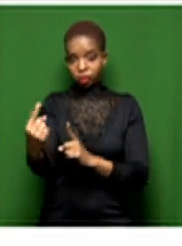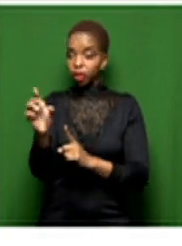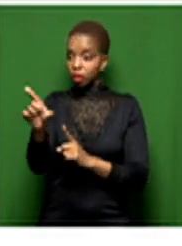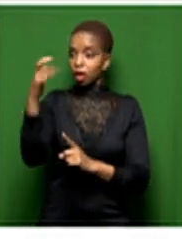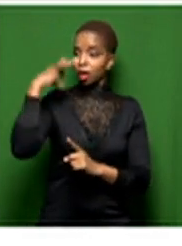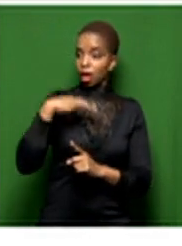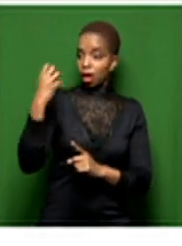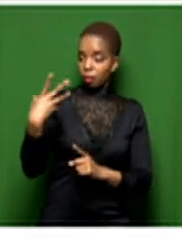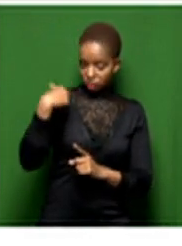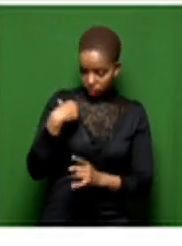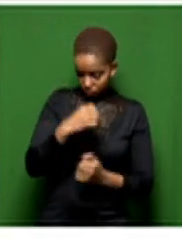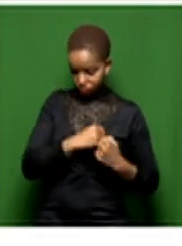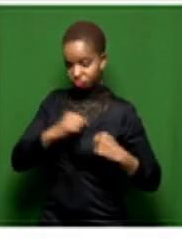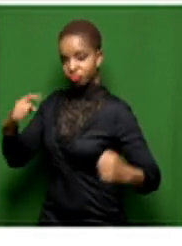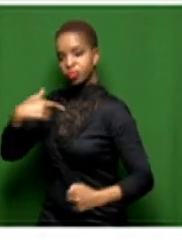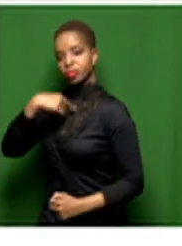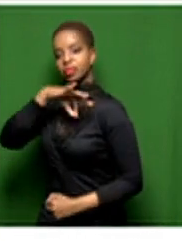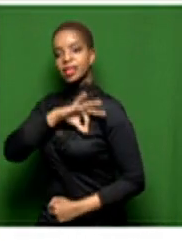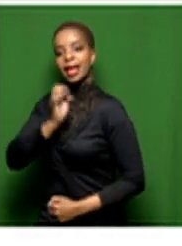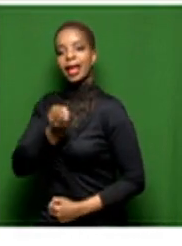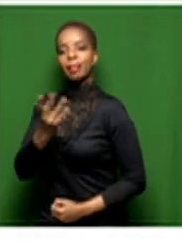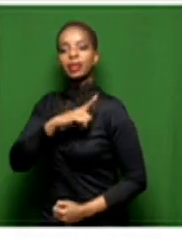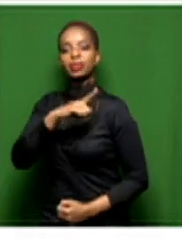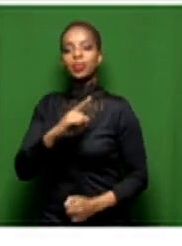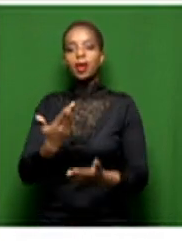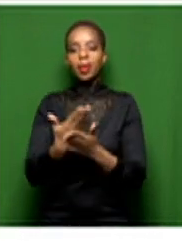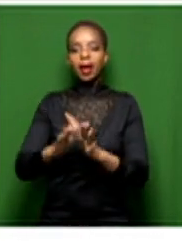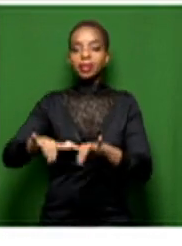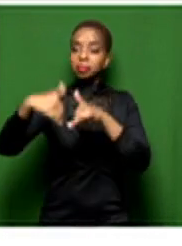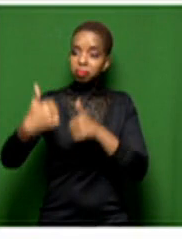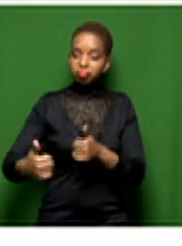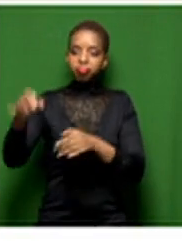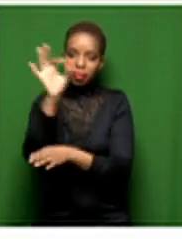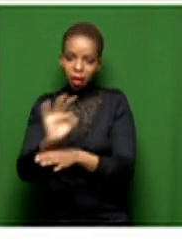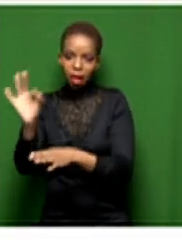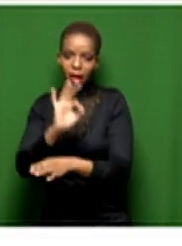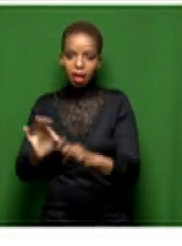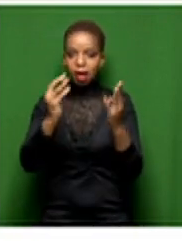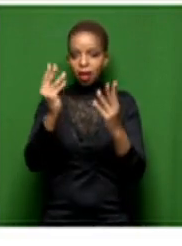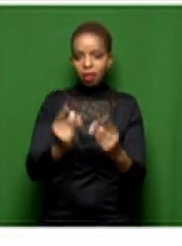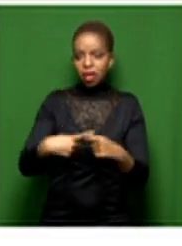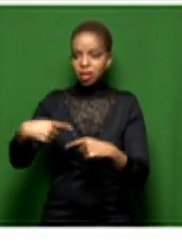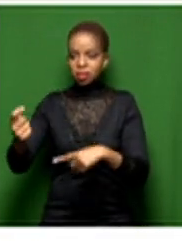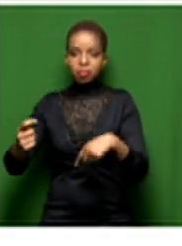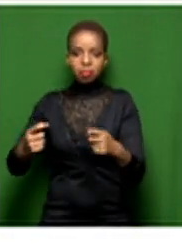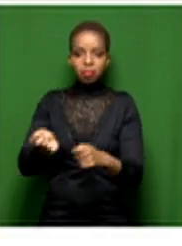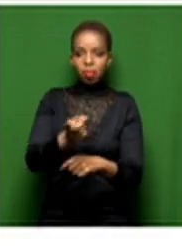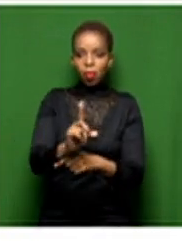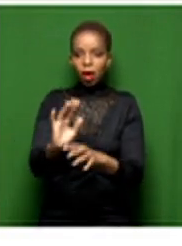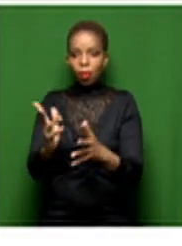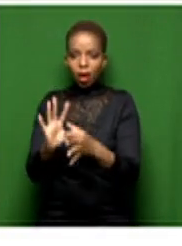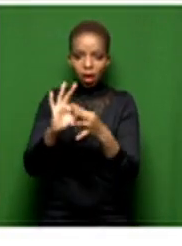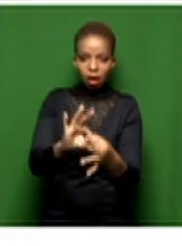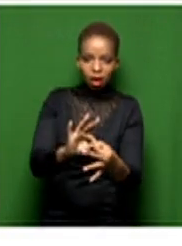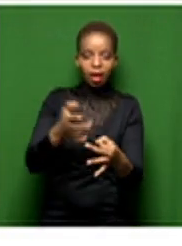earn. And so that you can be able to sit down together, plan your finances and make commitments and stick to